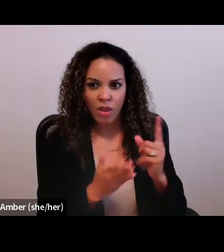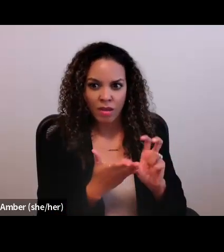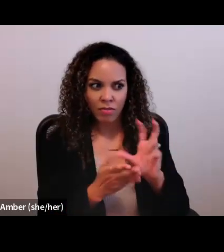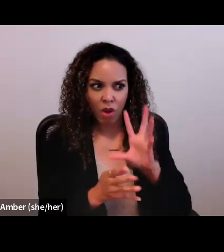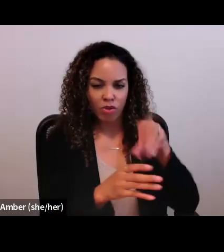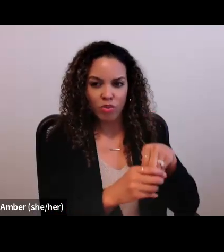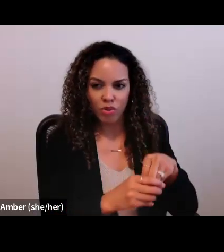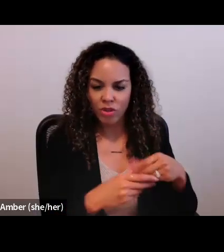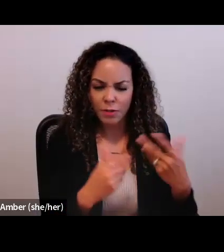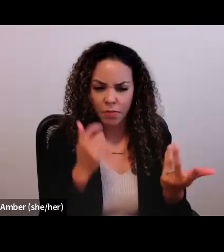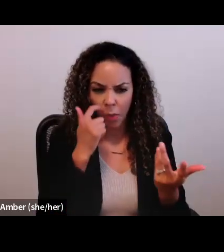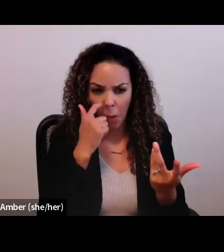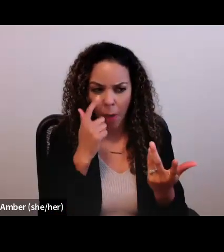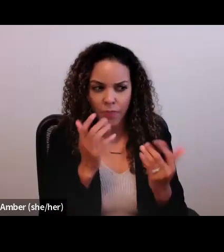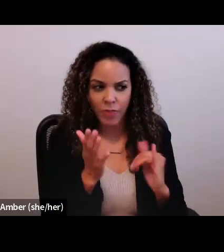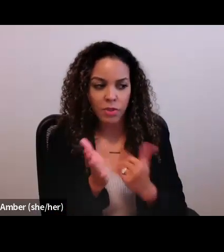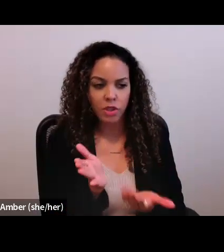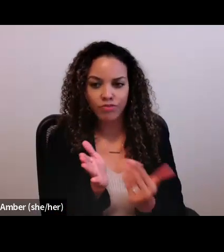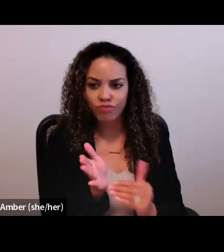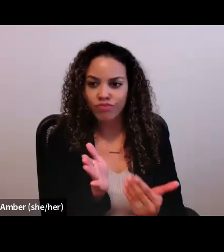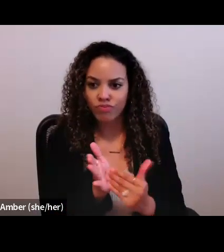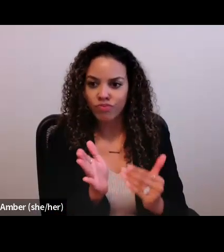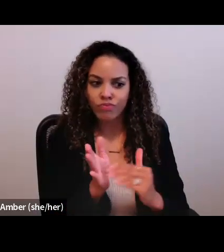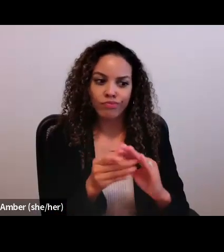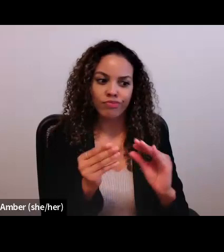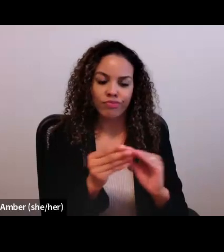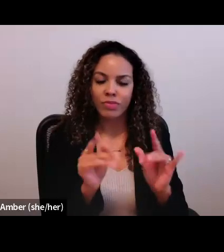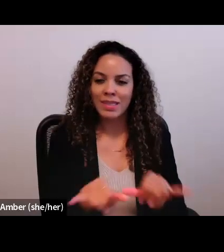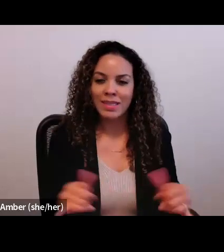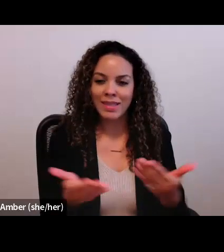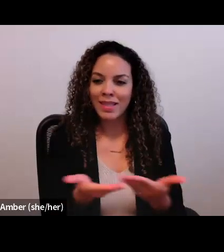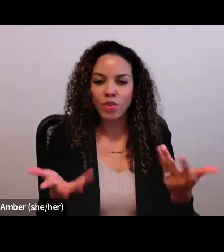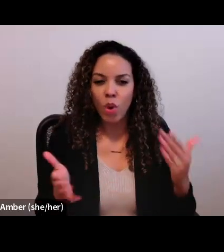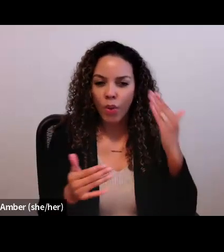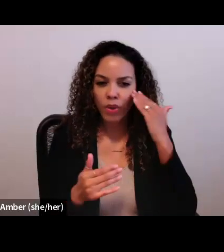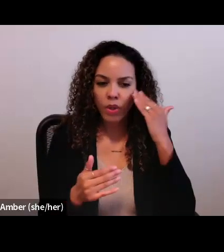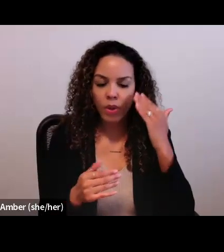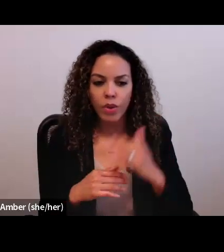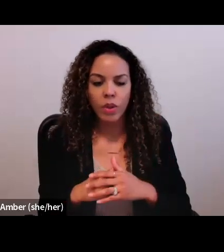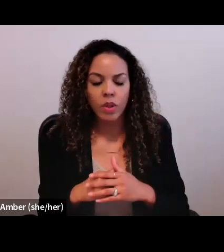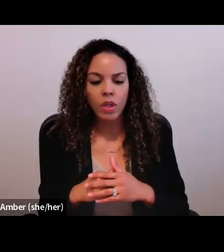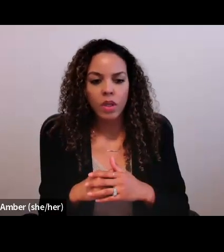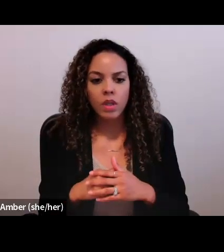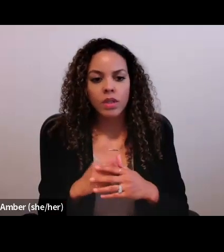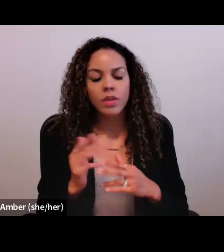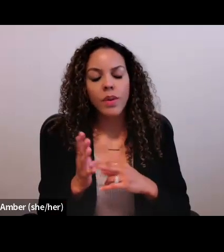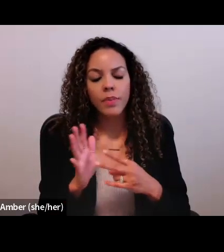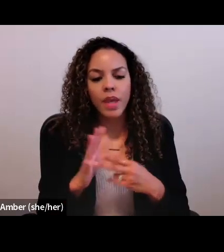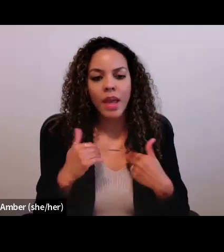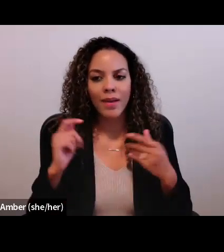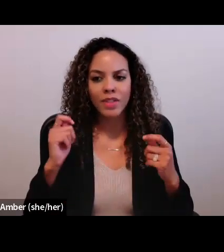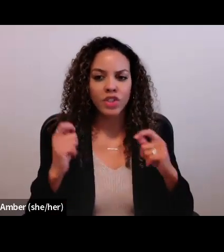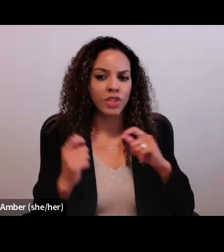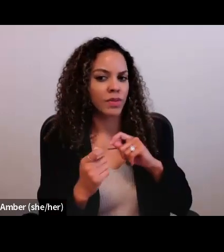just reiterating things that we already know. And so instead, right, there's a shift in focus of centering